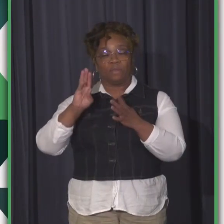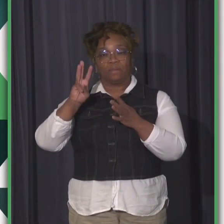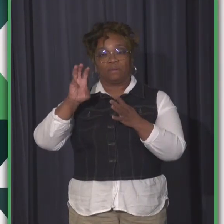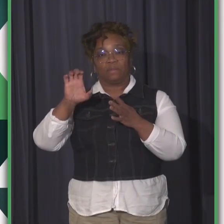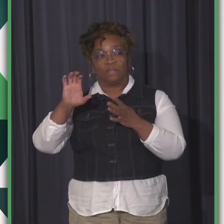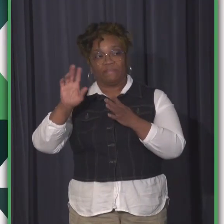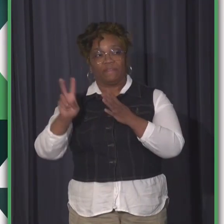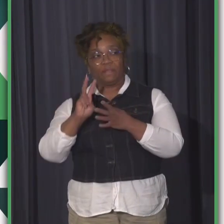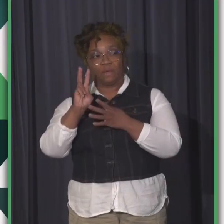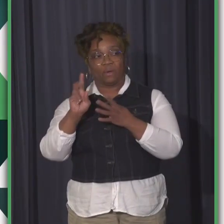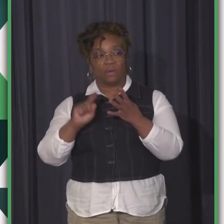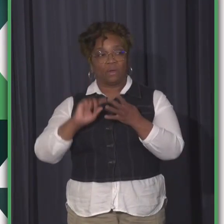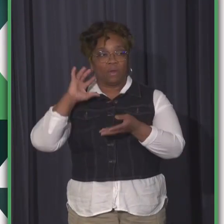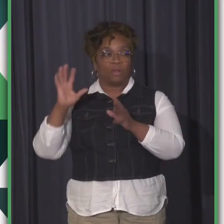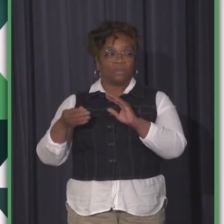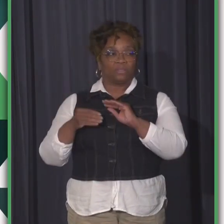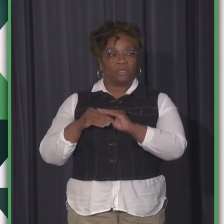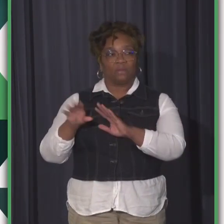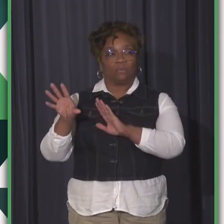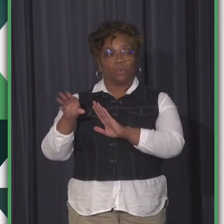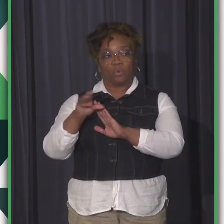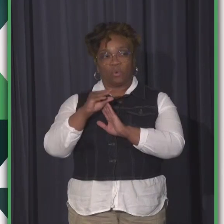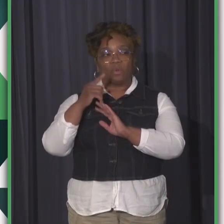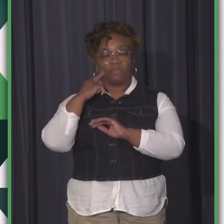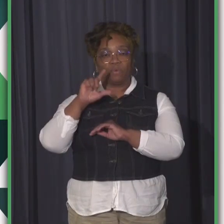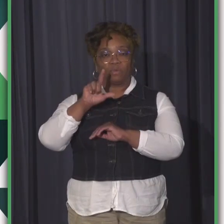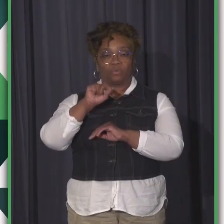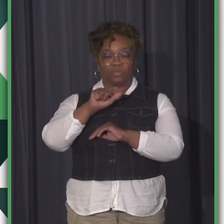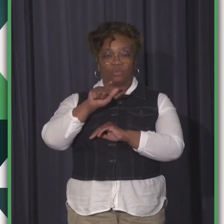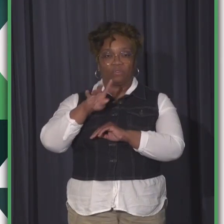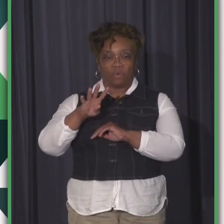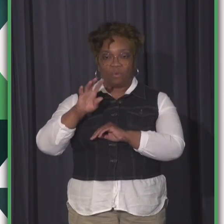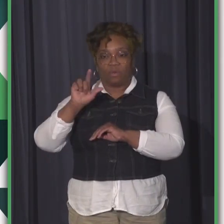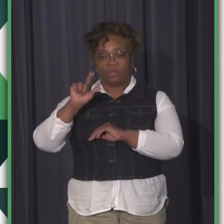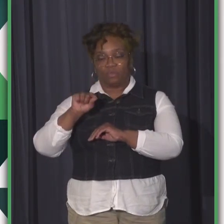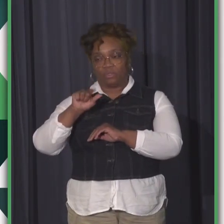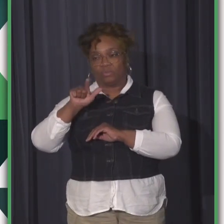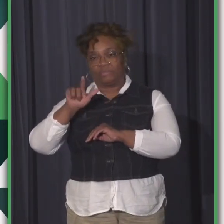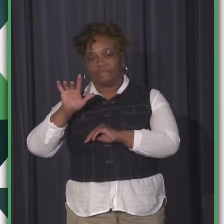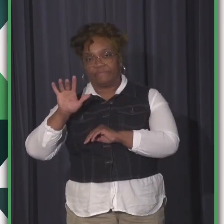for 2024 and 2025. Then it'll be questions.